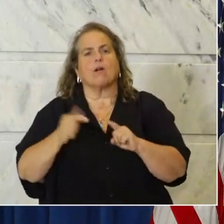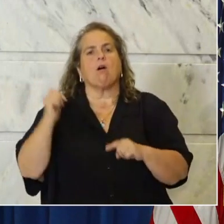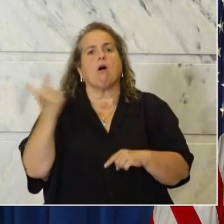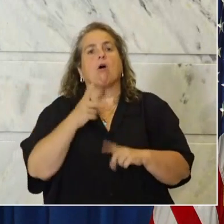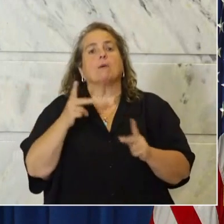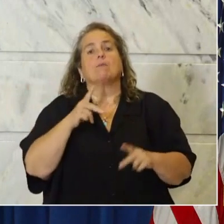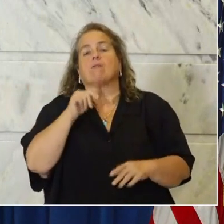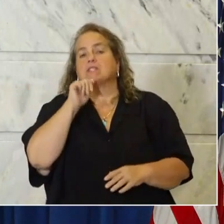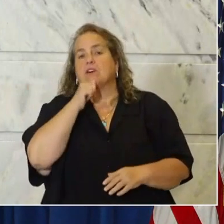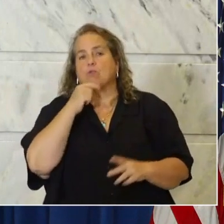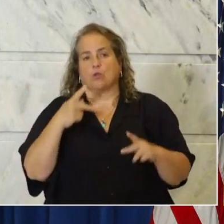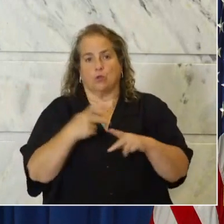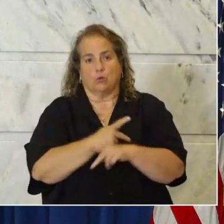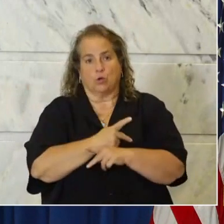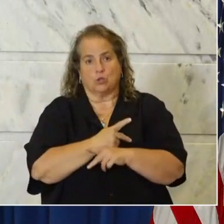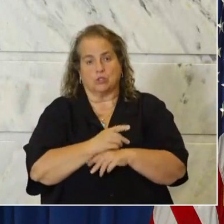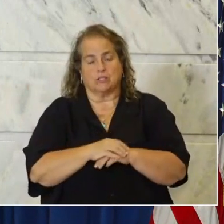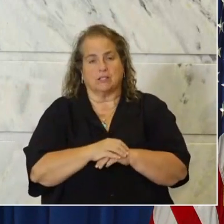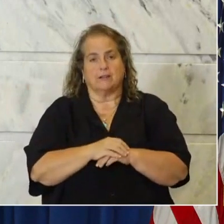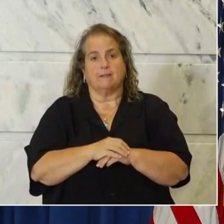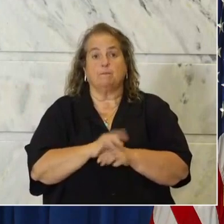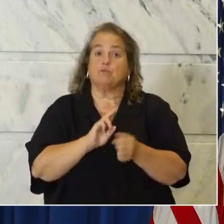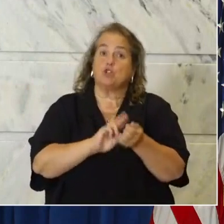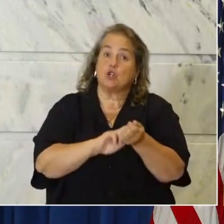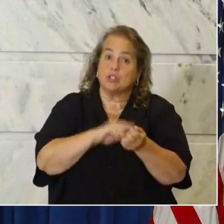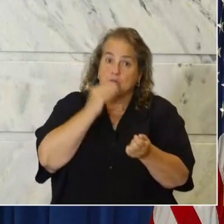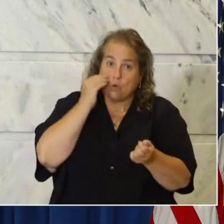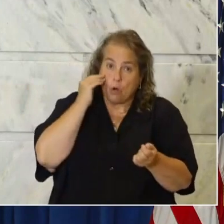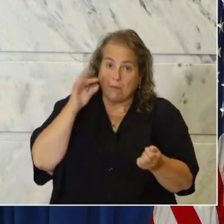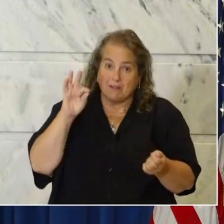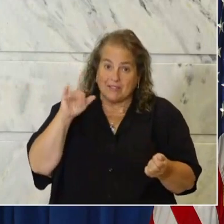the worst. Long-term care facilities.